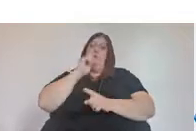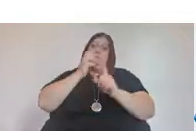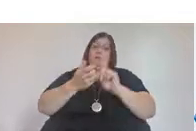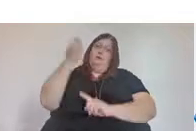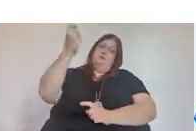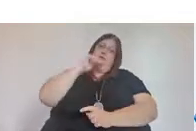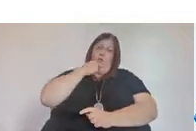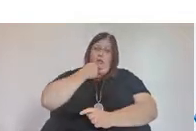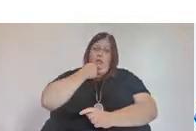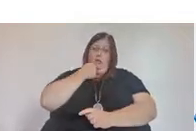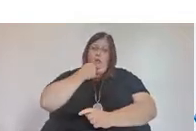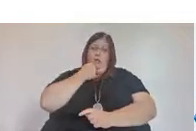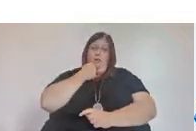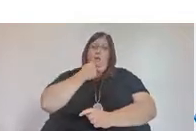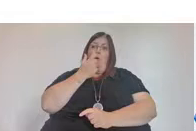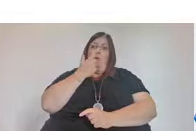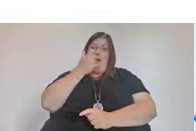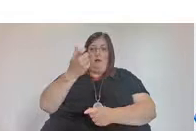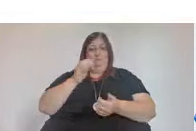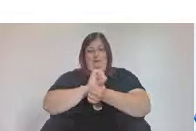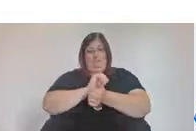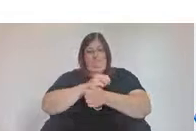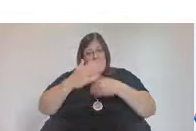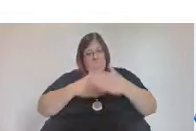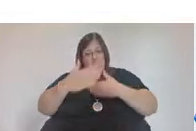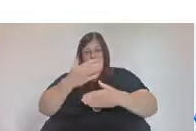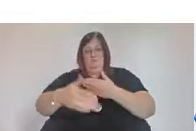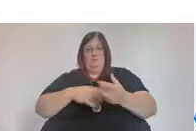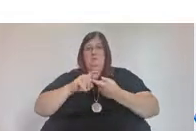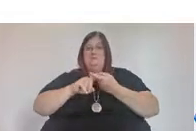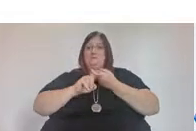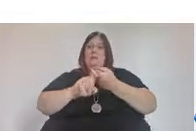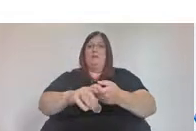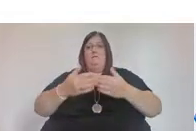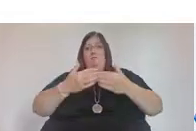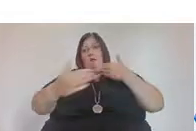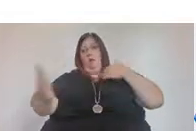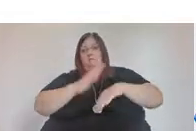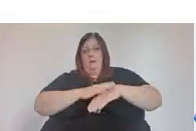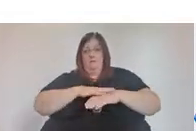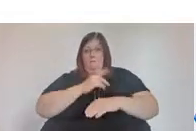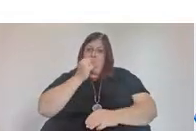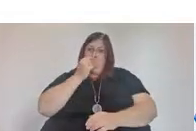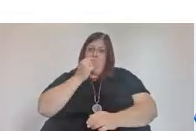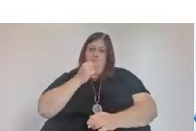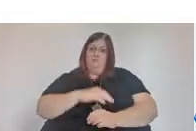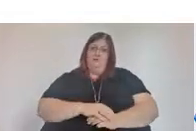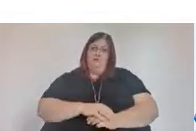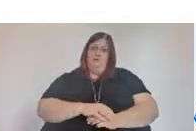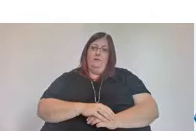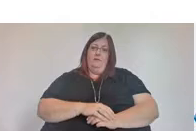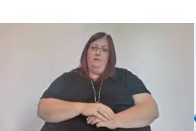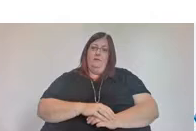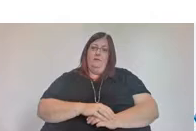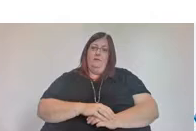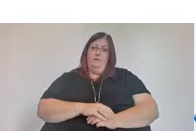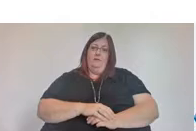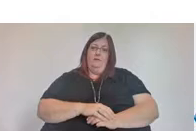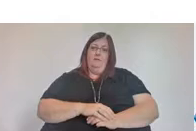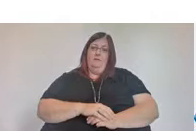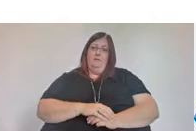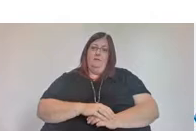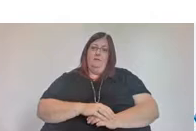to deliver now a sustained period of financial stability for our system, which will be the bedrock to the improvements to clinical